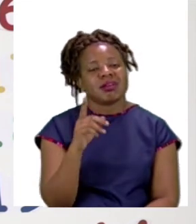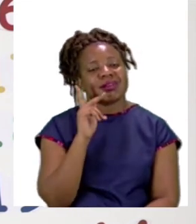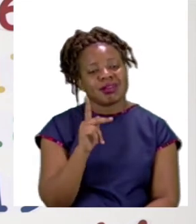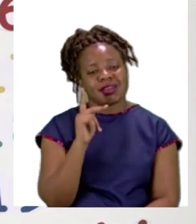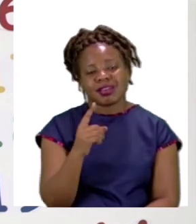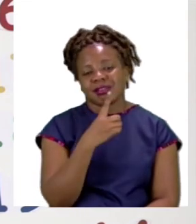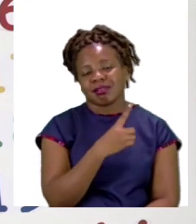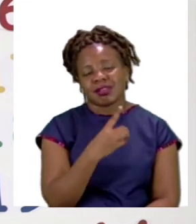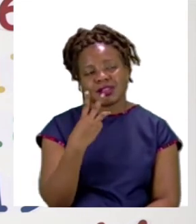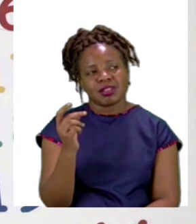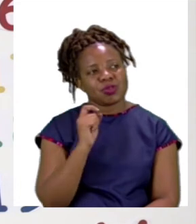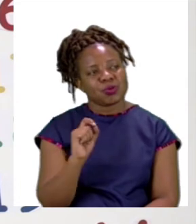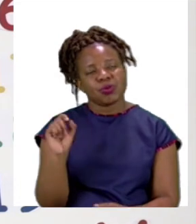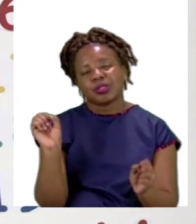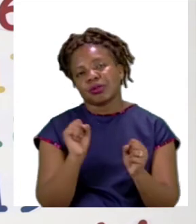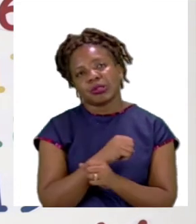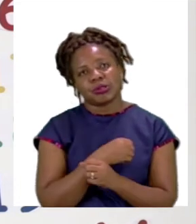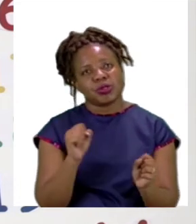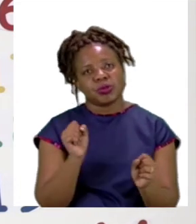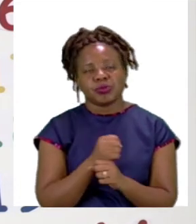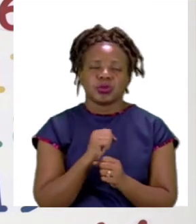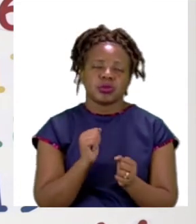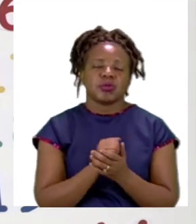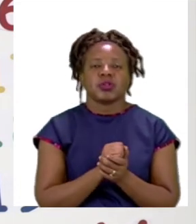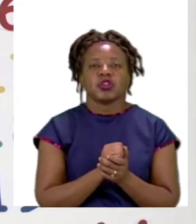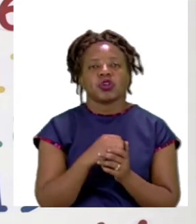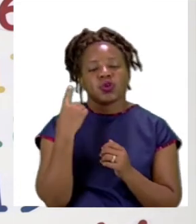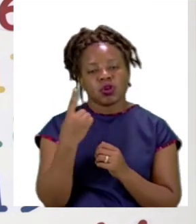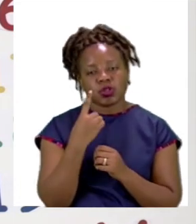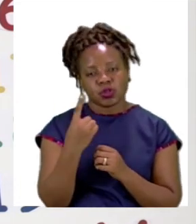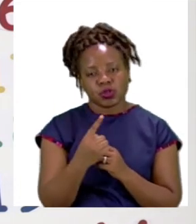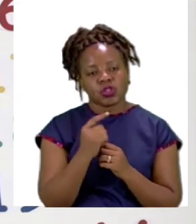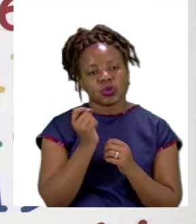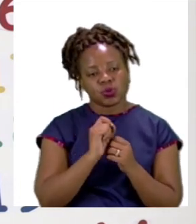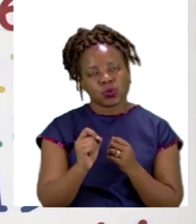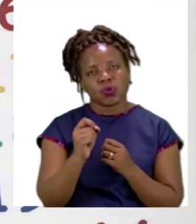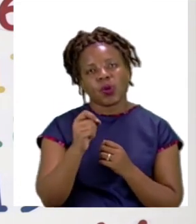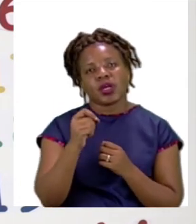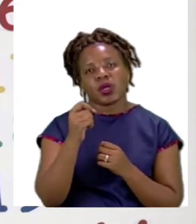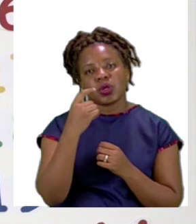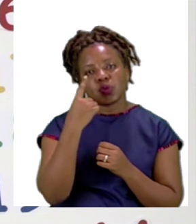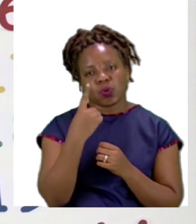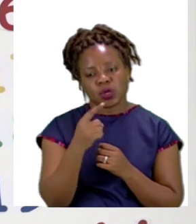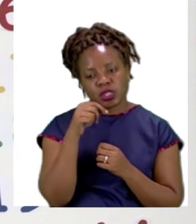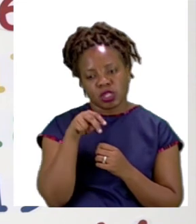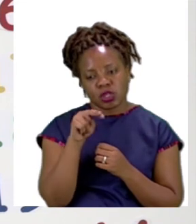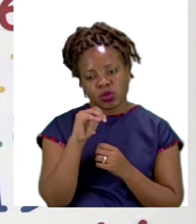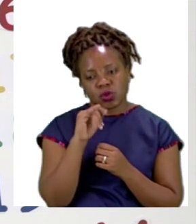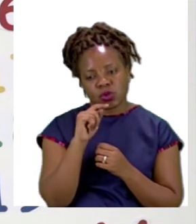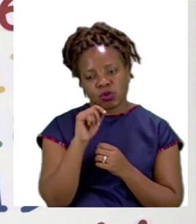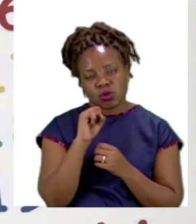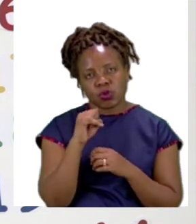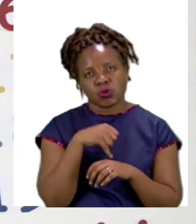13. Ooh, 13 is too heavy, boys and girls. So we are going to put our 13 in the